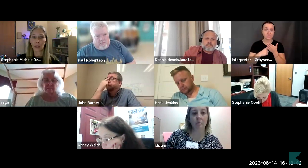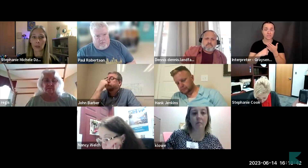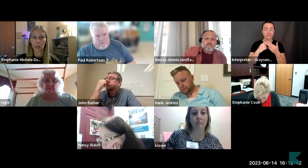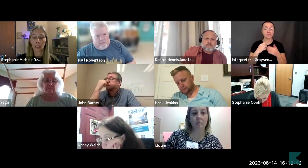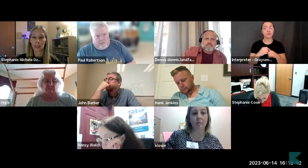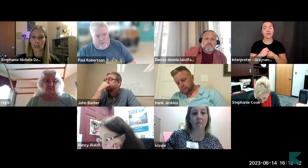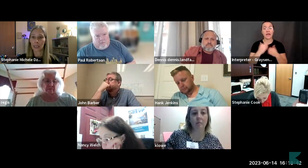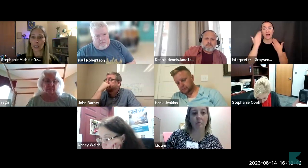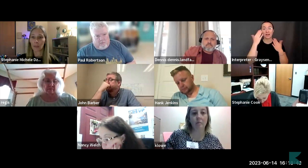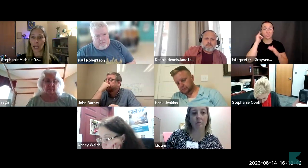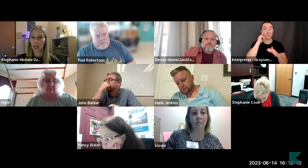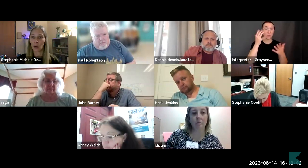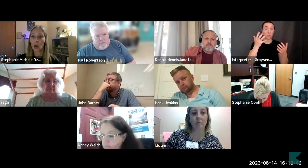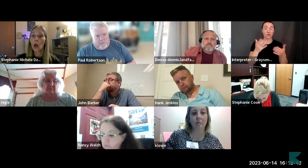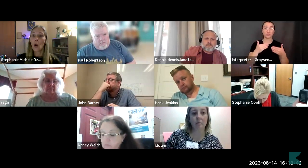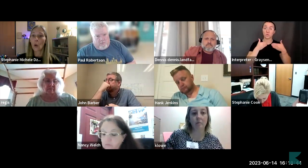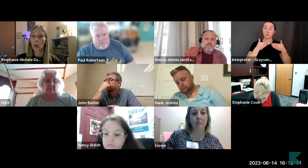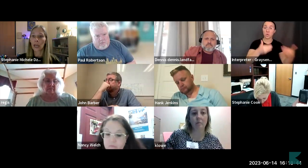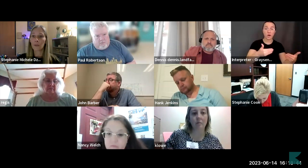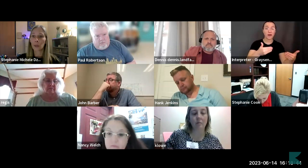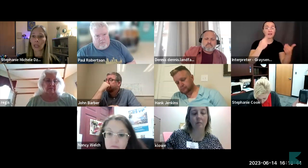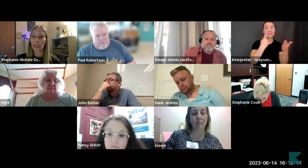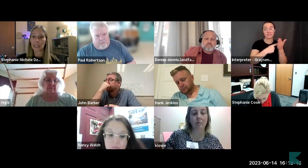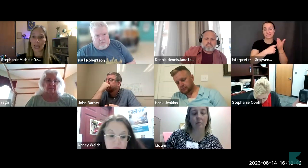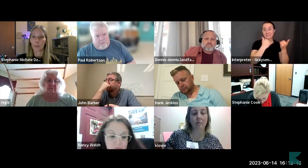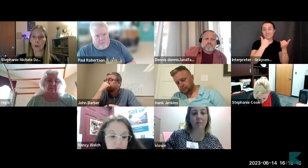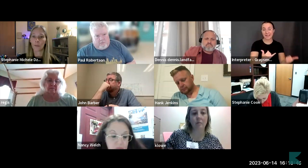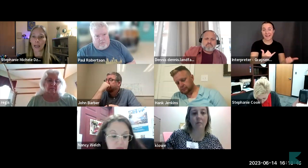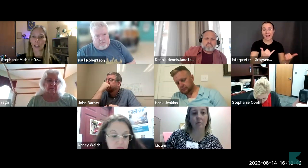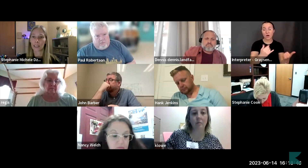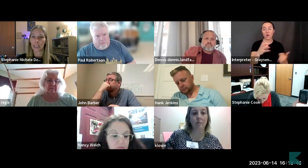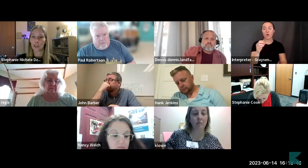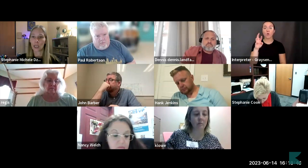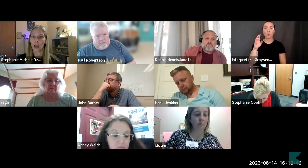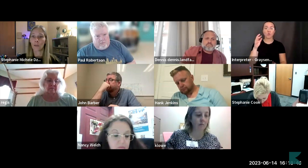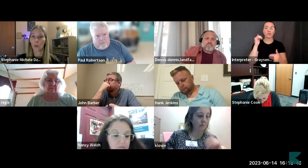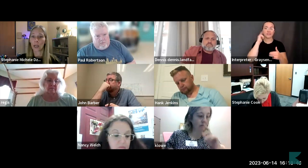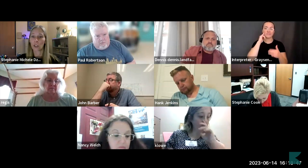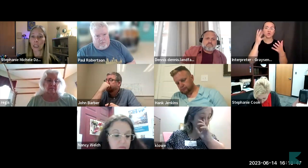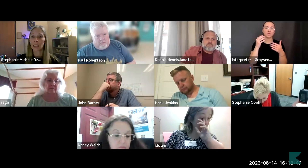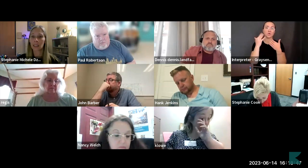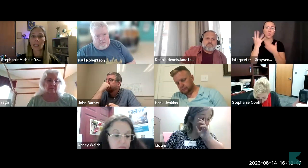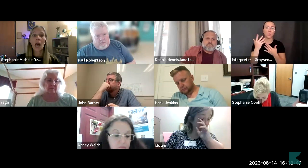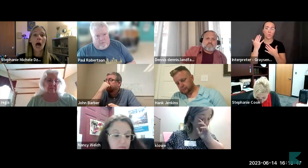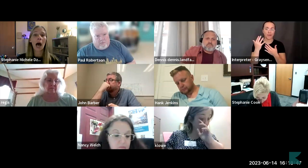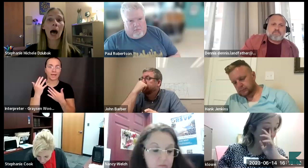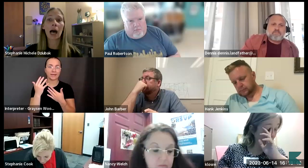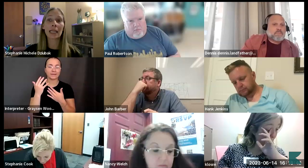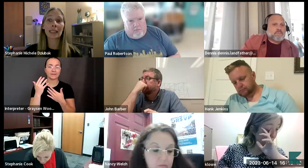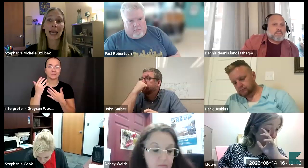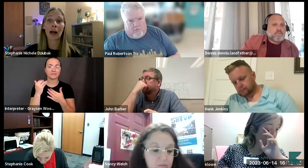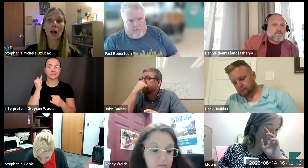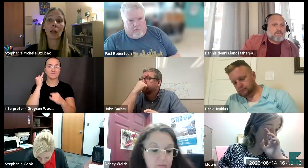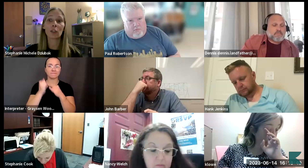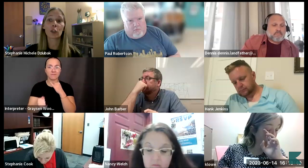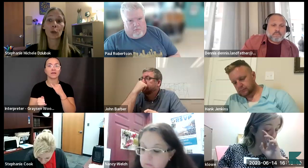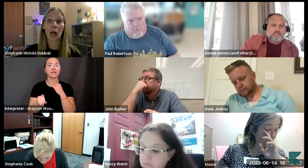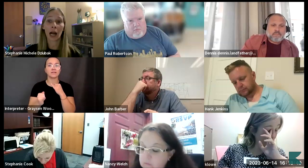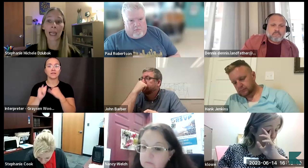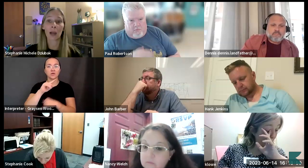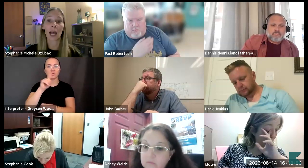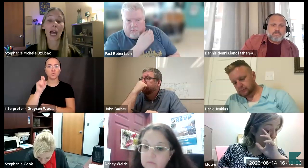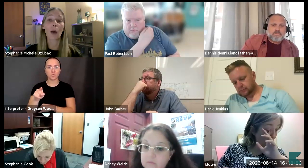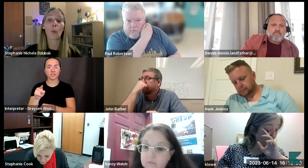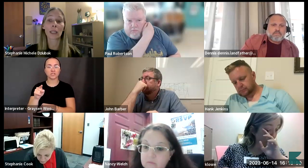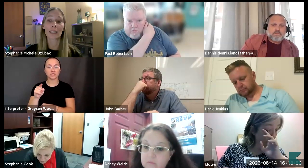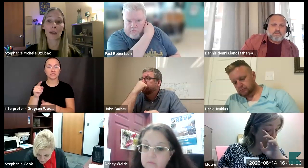would like to start discussing them now, or if you would like to table finalization of questions until